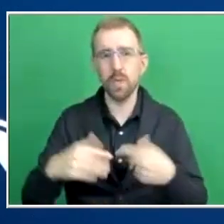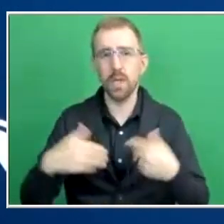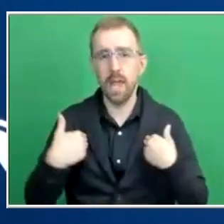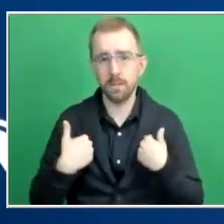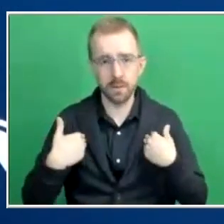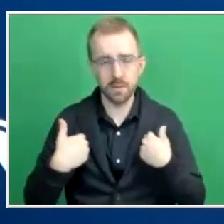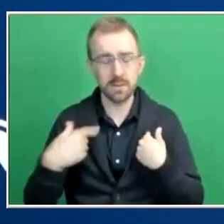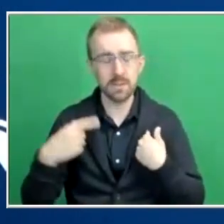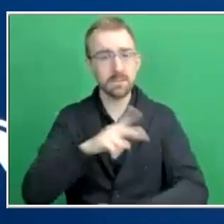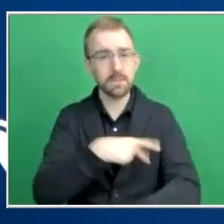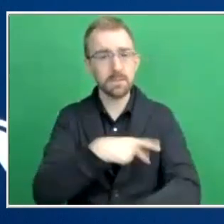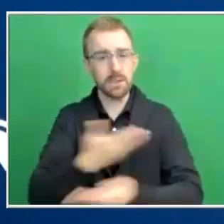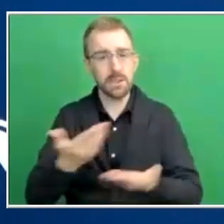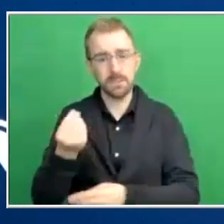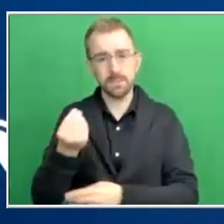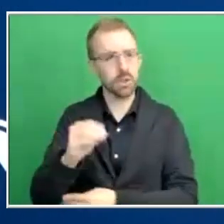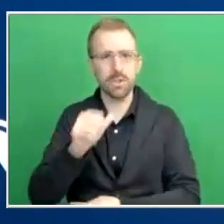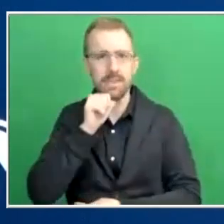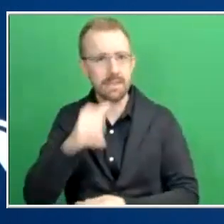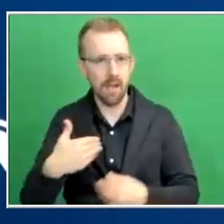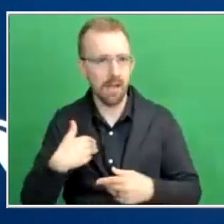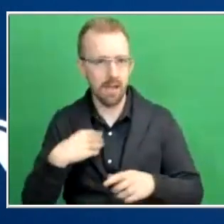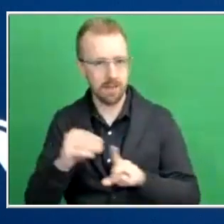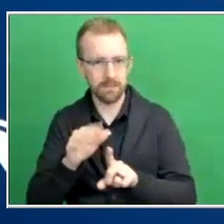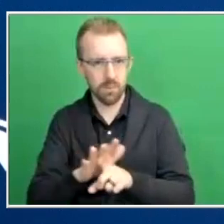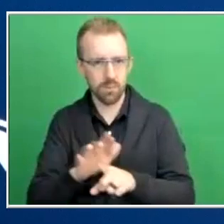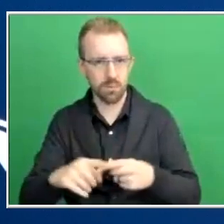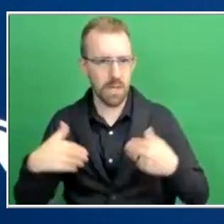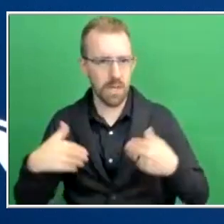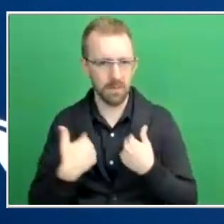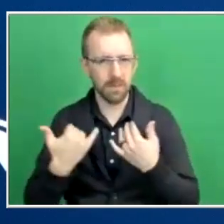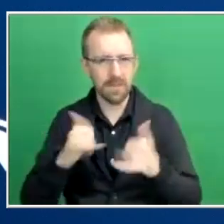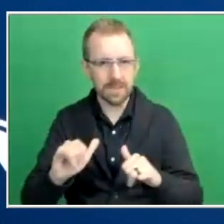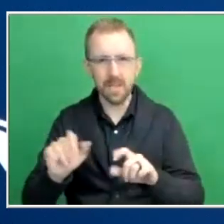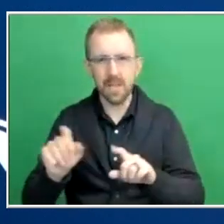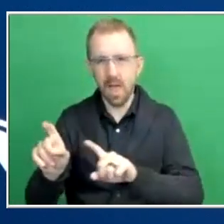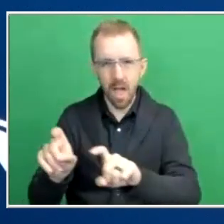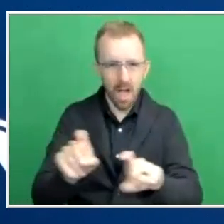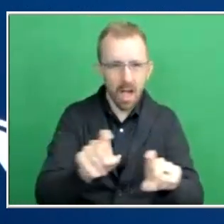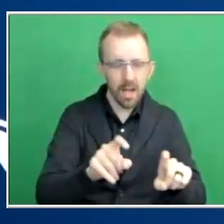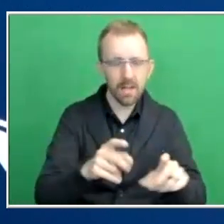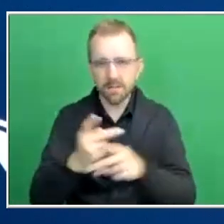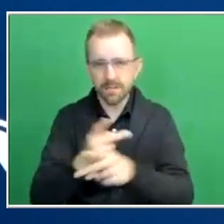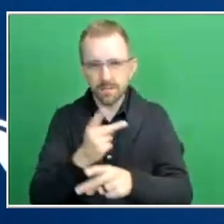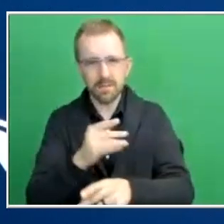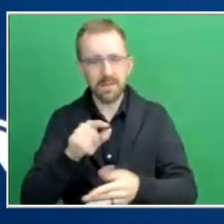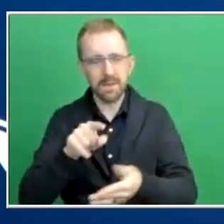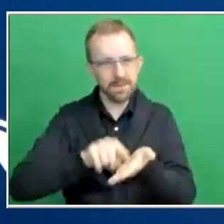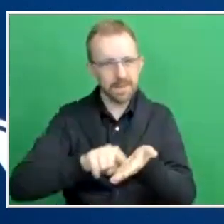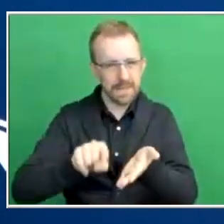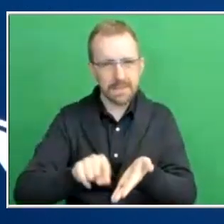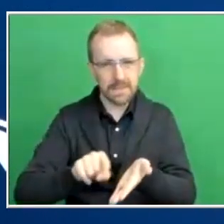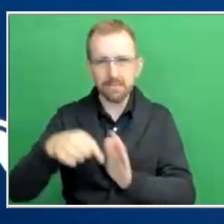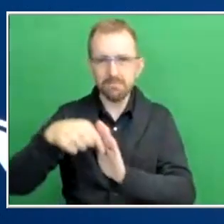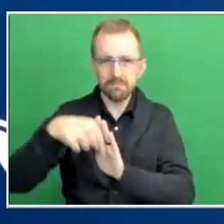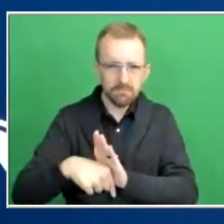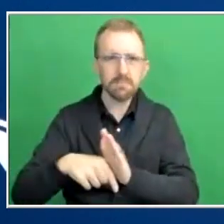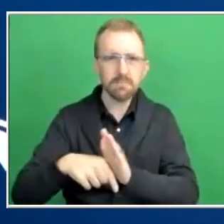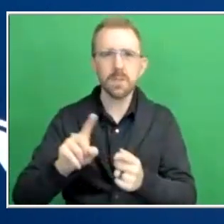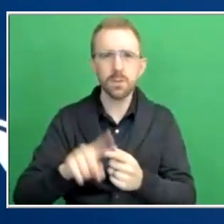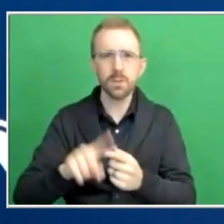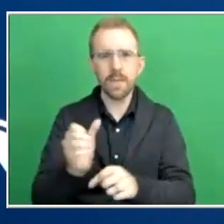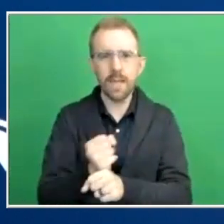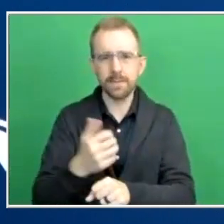in Missouri did not. And so we are still trying to ask those questions, do those investigations to get the